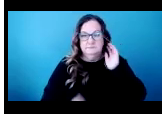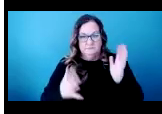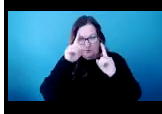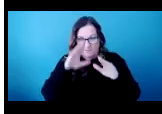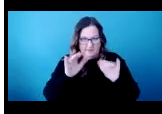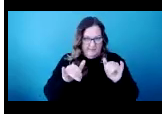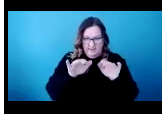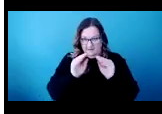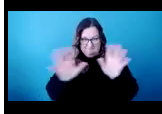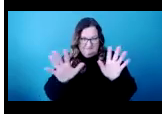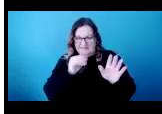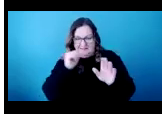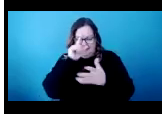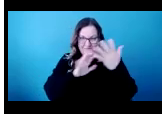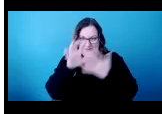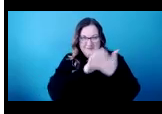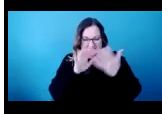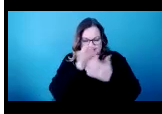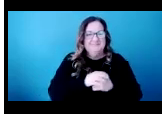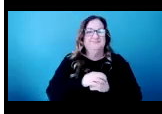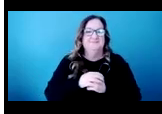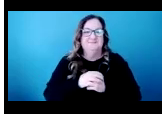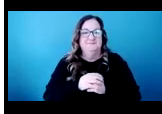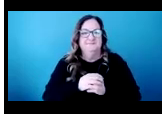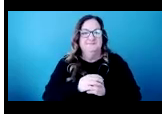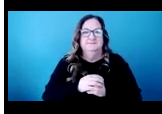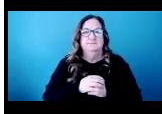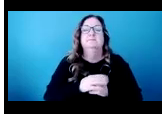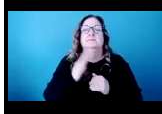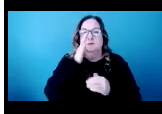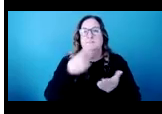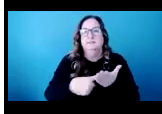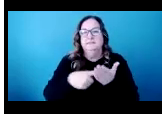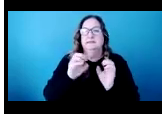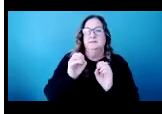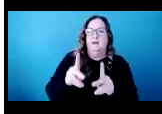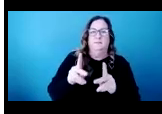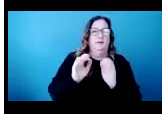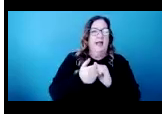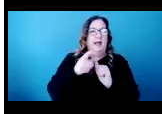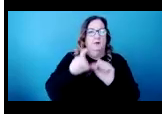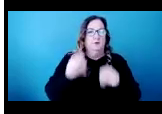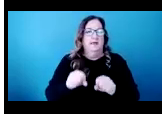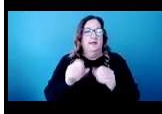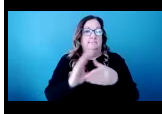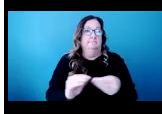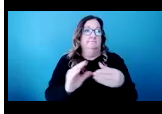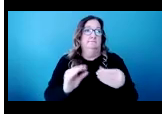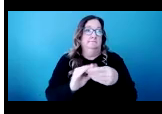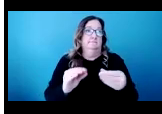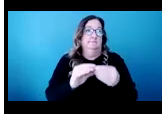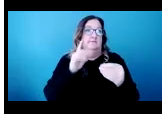confusing. We'll get into the opportunities for you guys to give public comment a little bit later in this